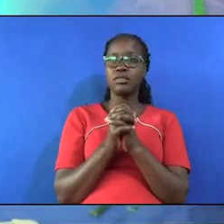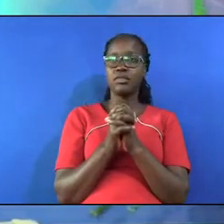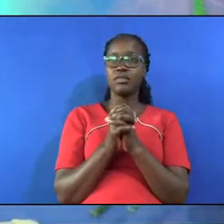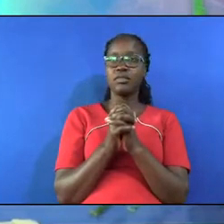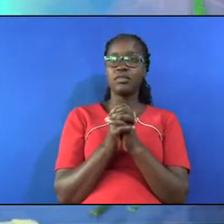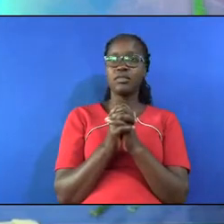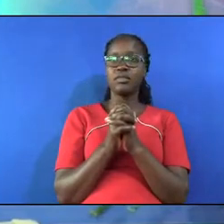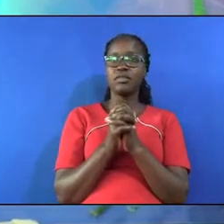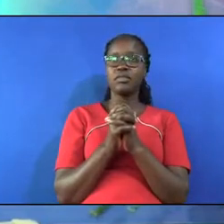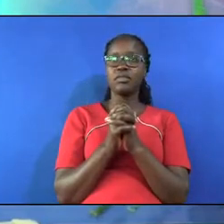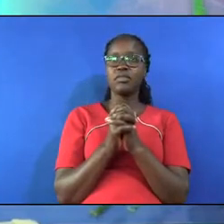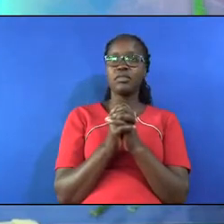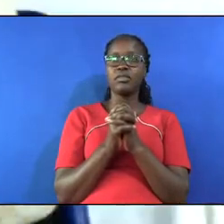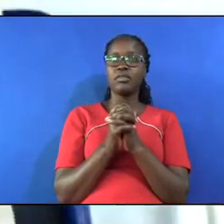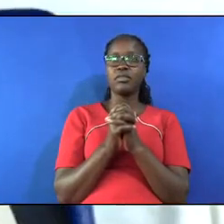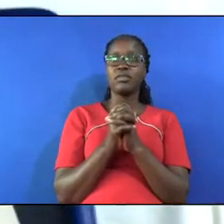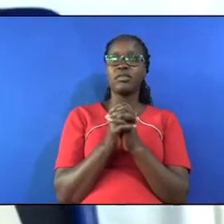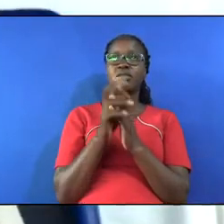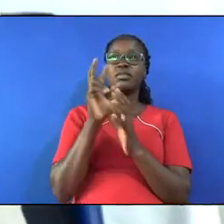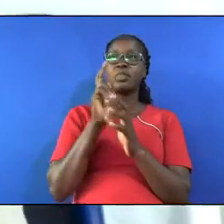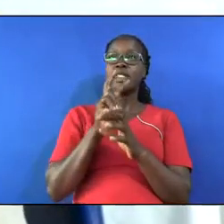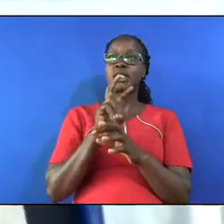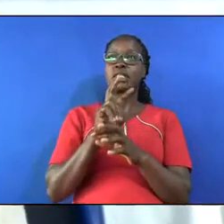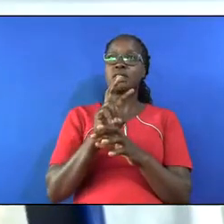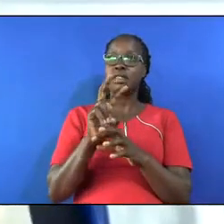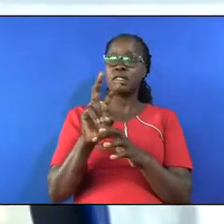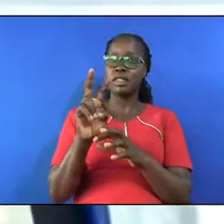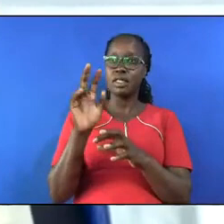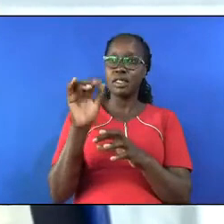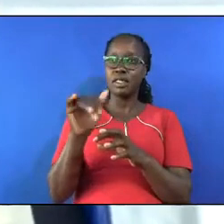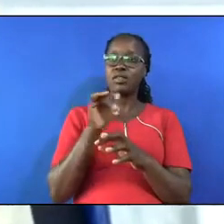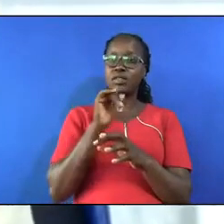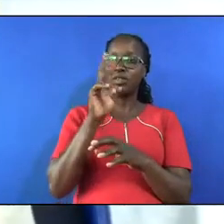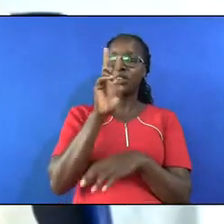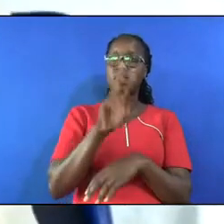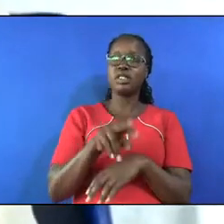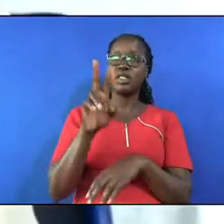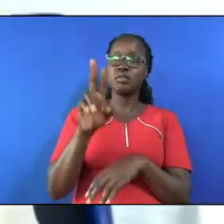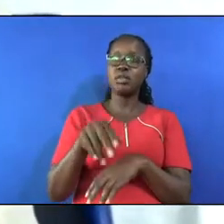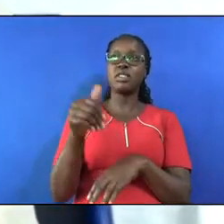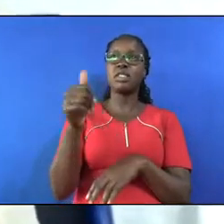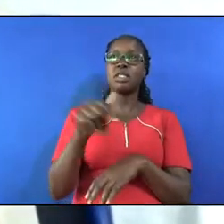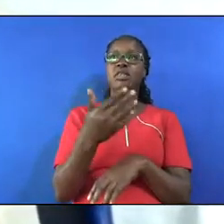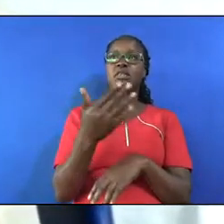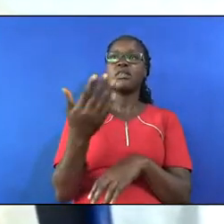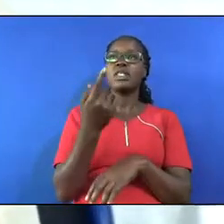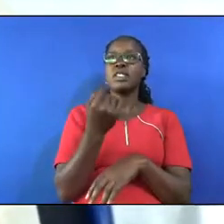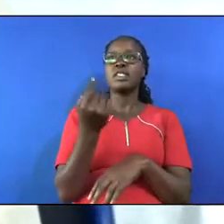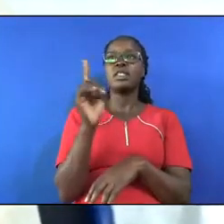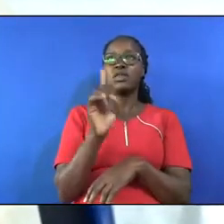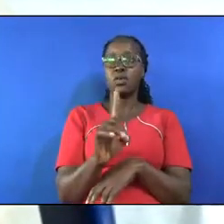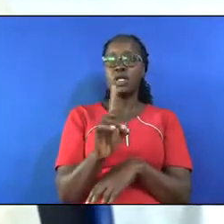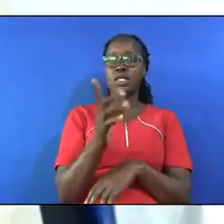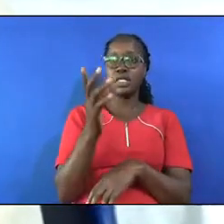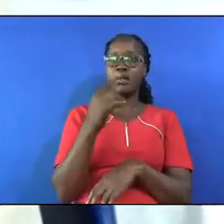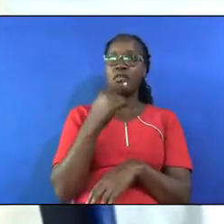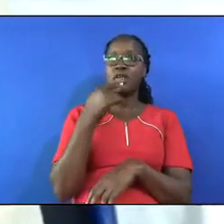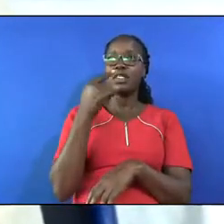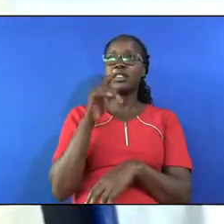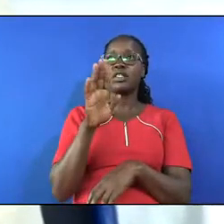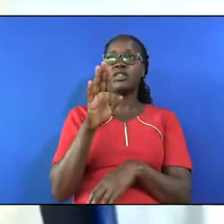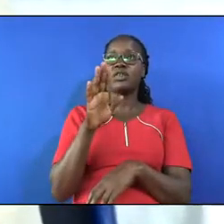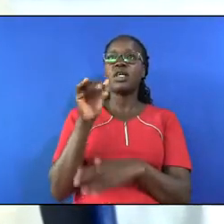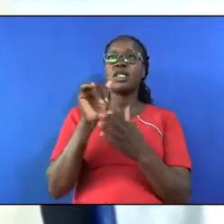A child? See that you don't despise any of these little ones. Mm-hmm. Their angels